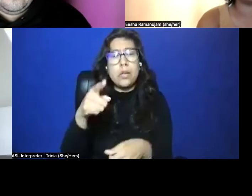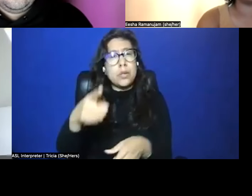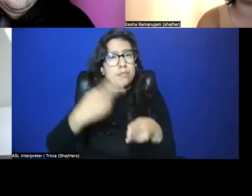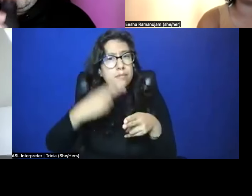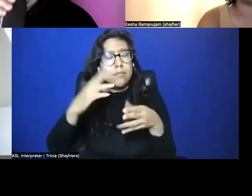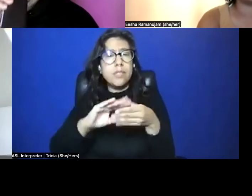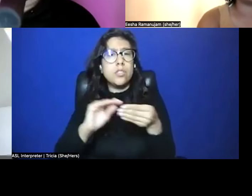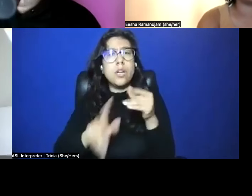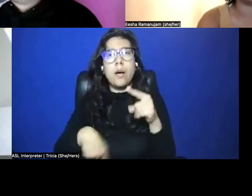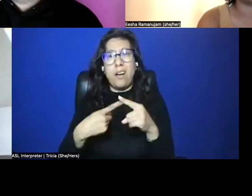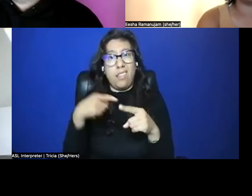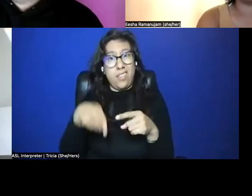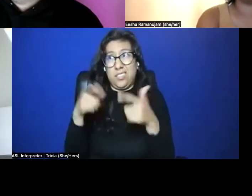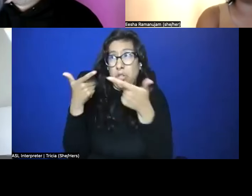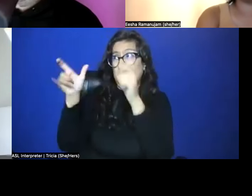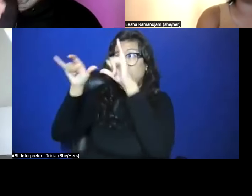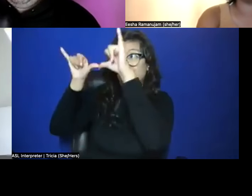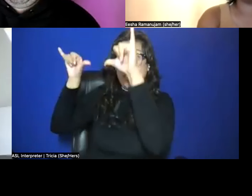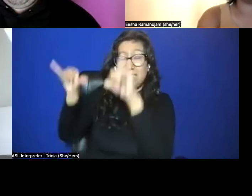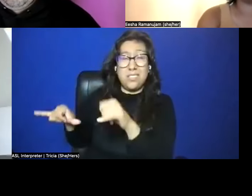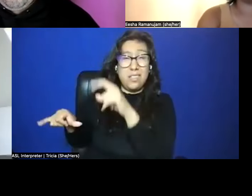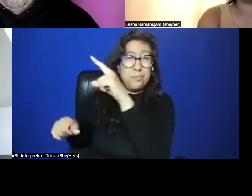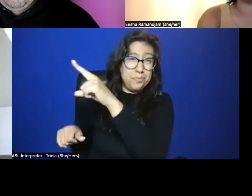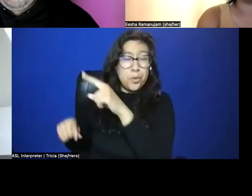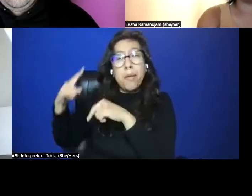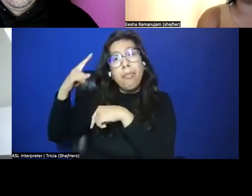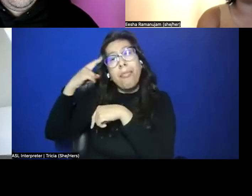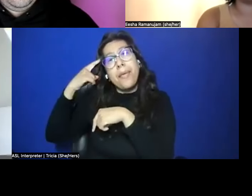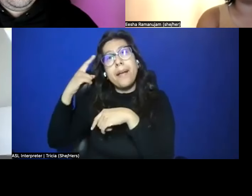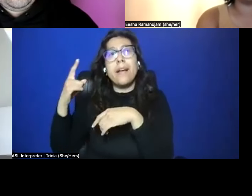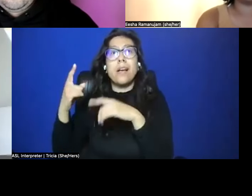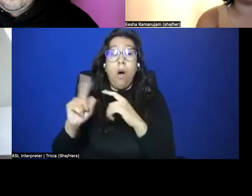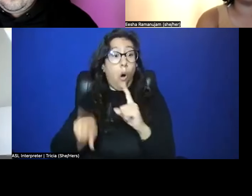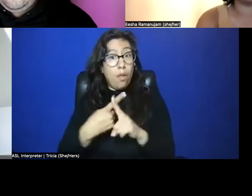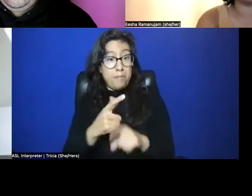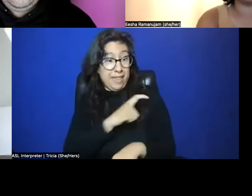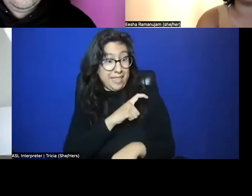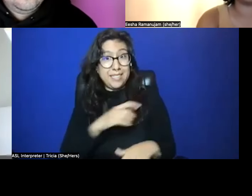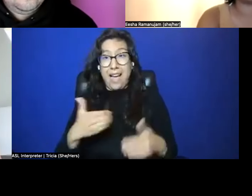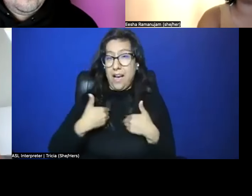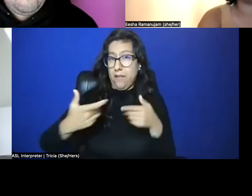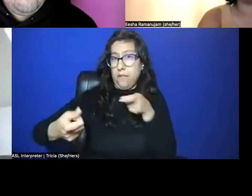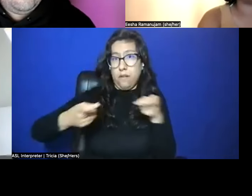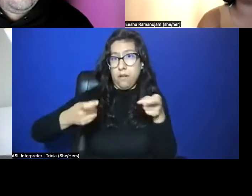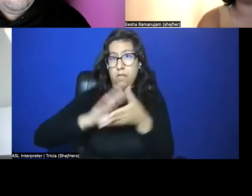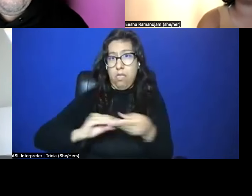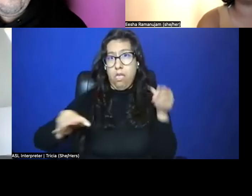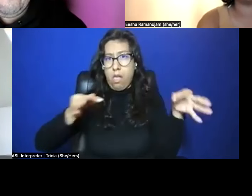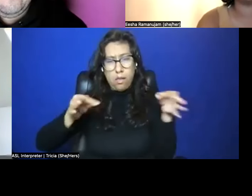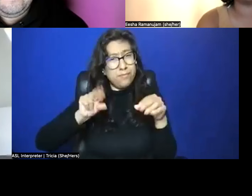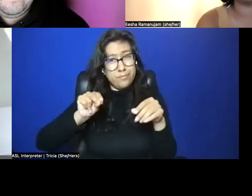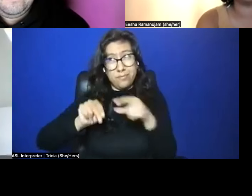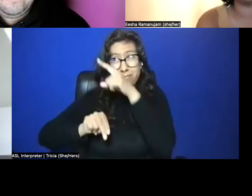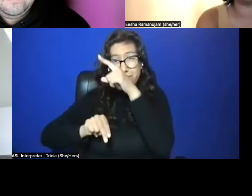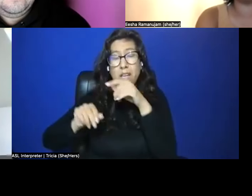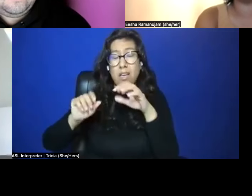around, like, this is a giant system. Like, this is not just the byproduct of police having the mic. It is a problem with the